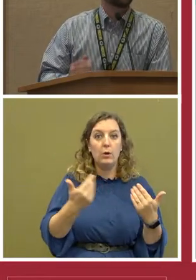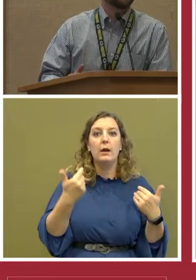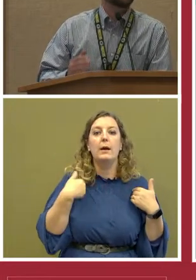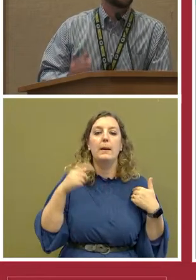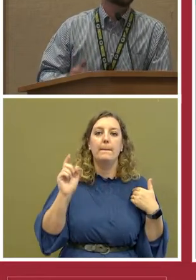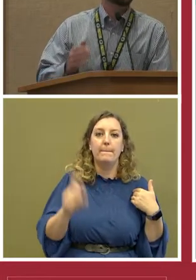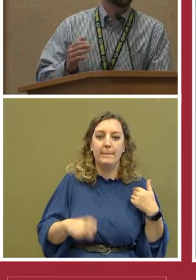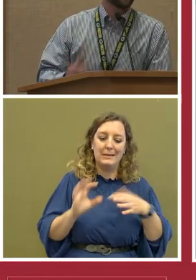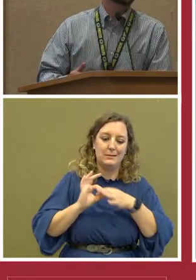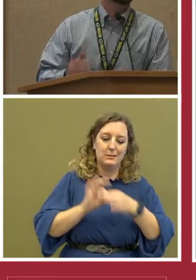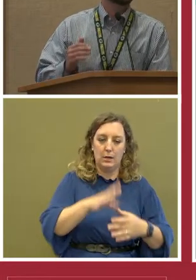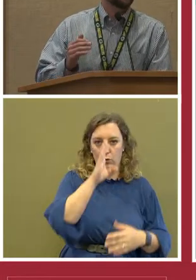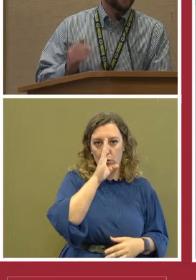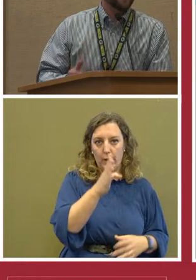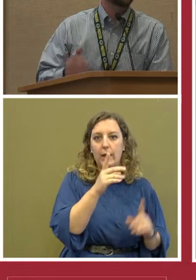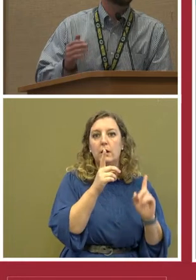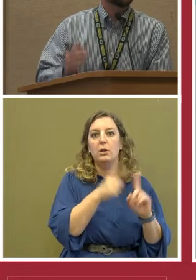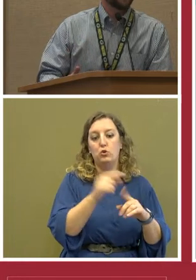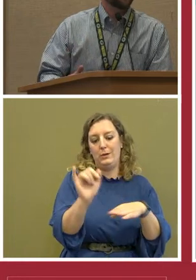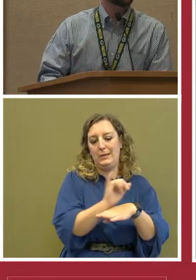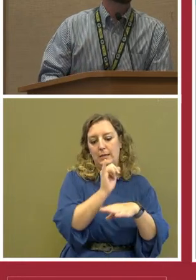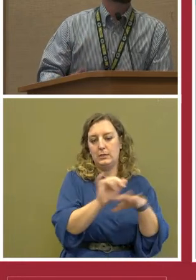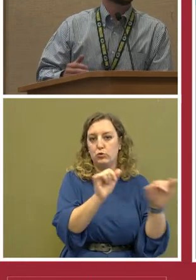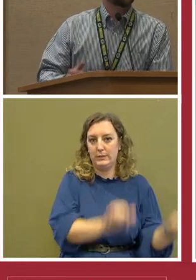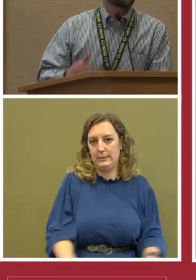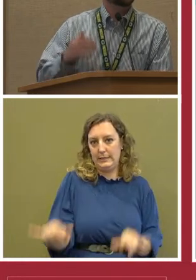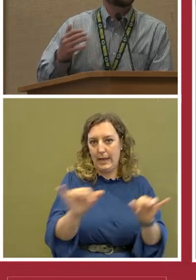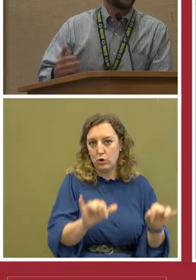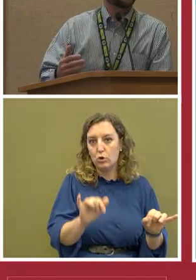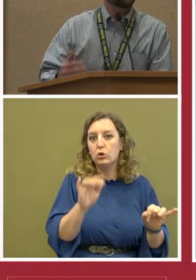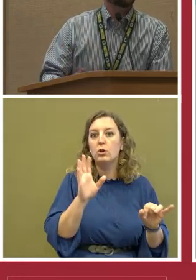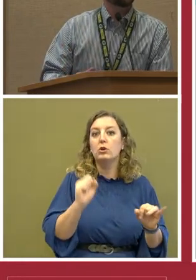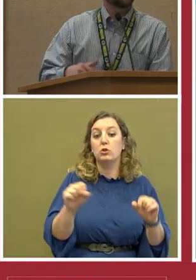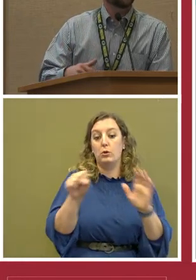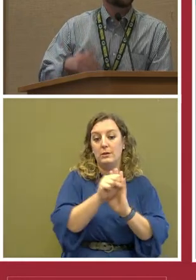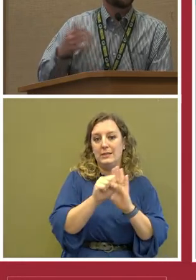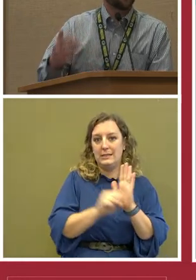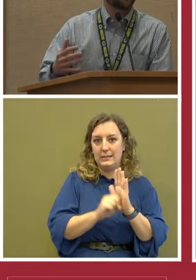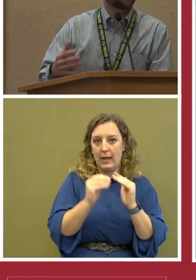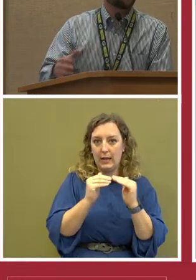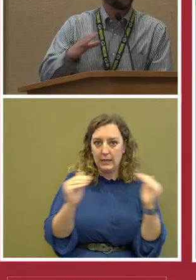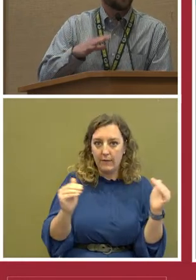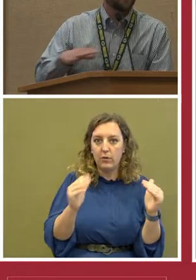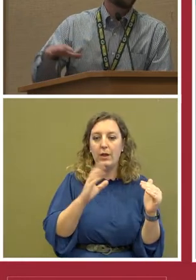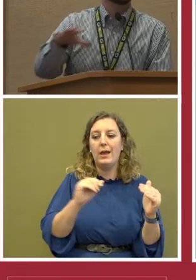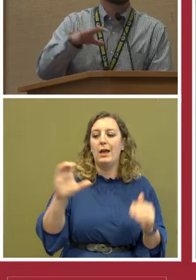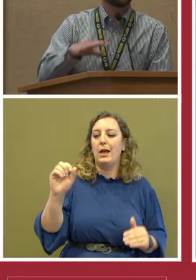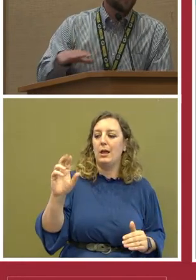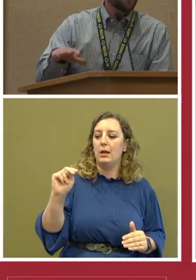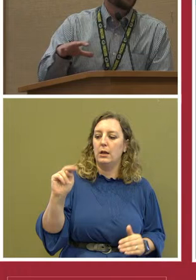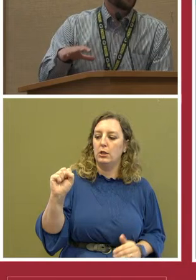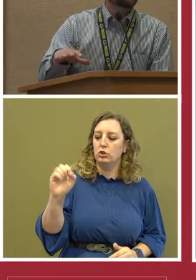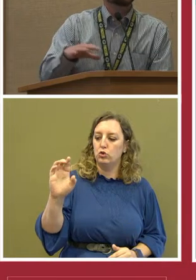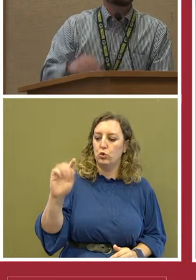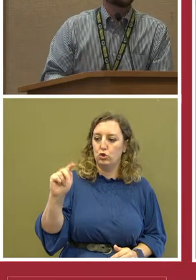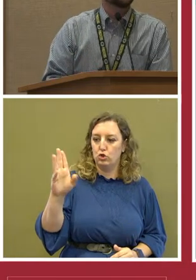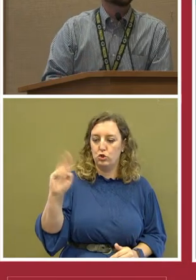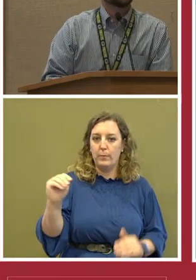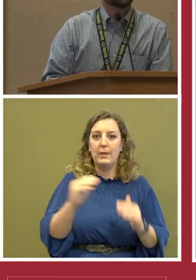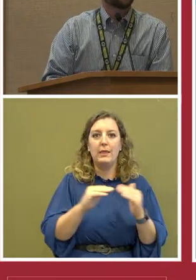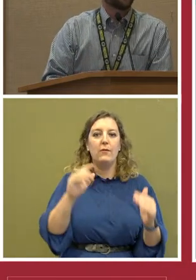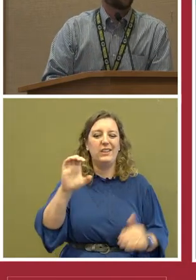has to be tied directly to the industry standards. And so at the state level and with the consortium level among our